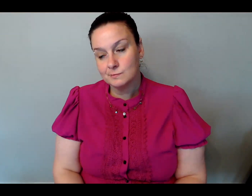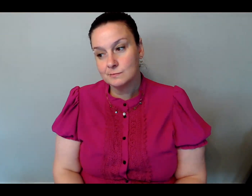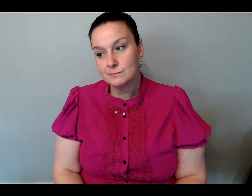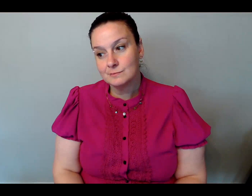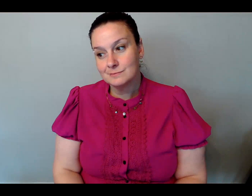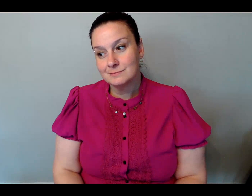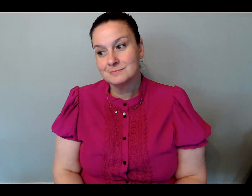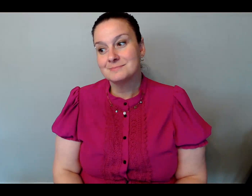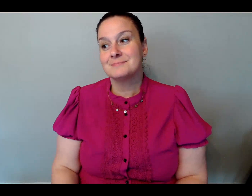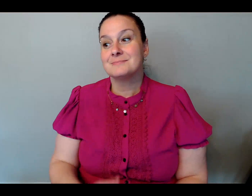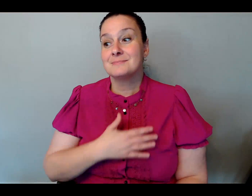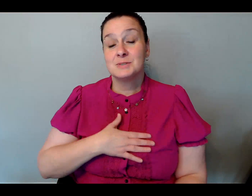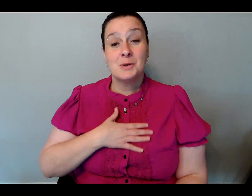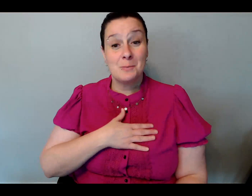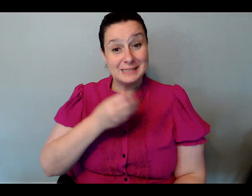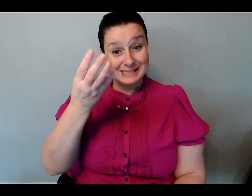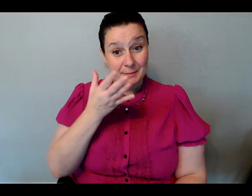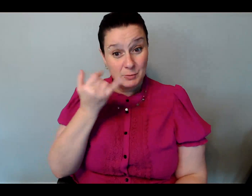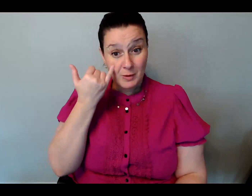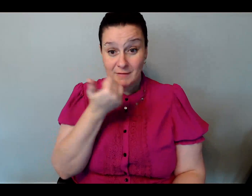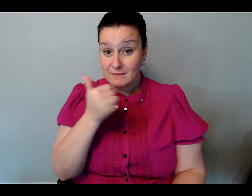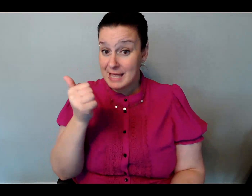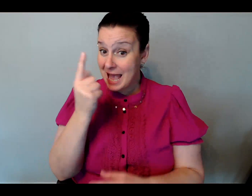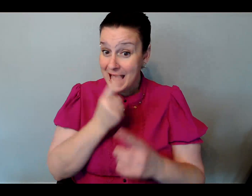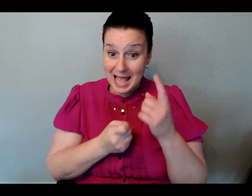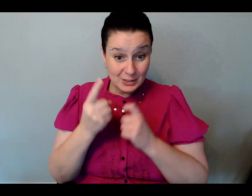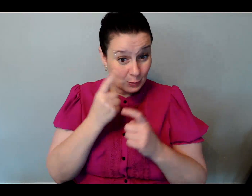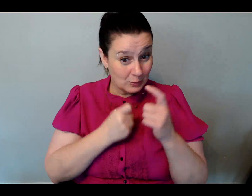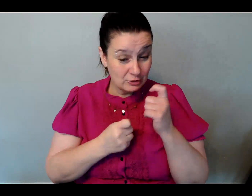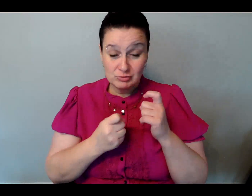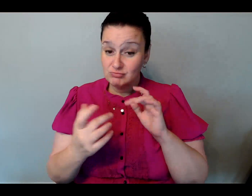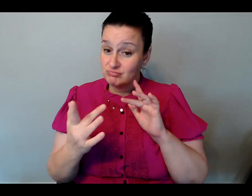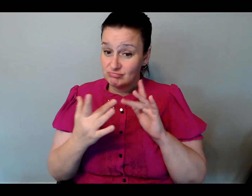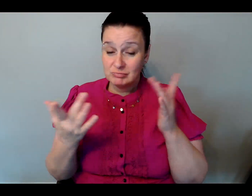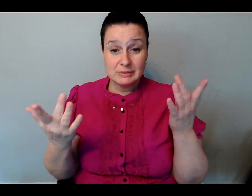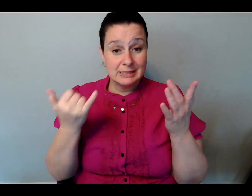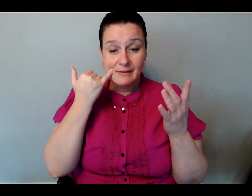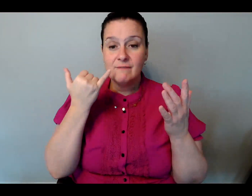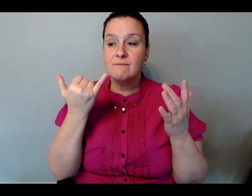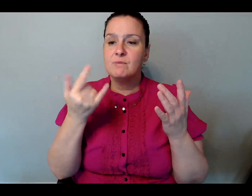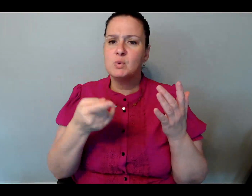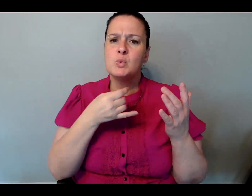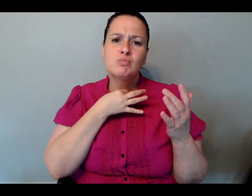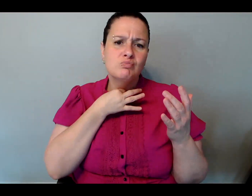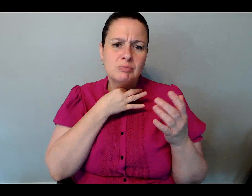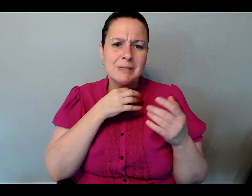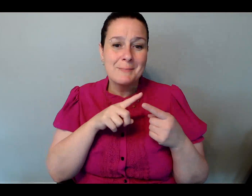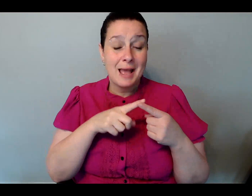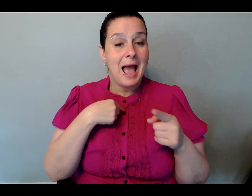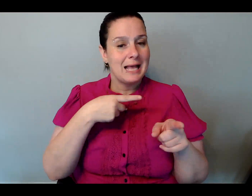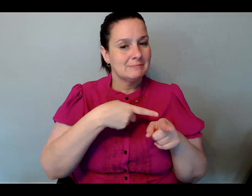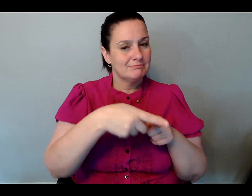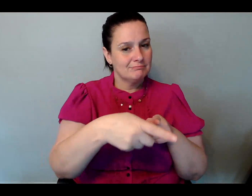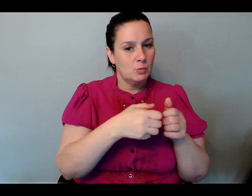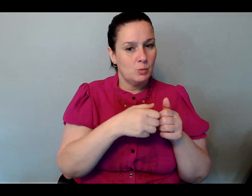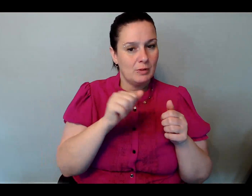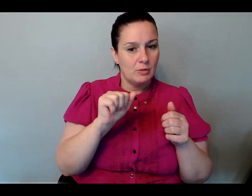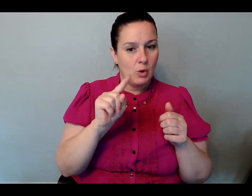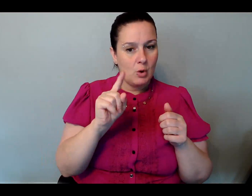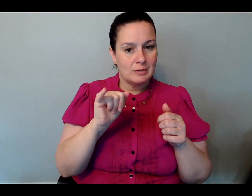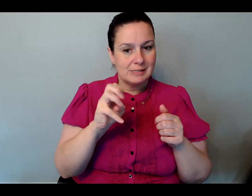And please let me know if anyone has any questions. Also, if you're curious about, like, again, I specialize in autism. I work in the Division